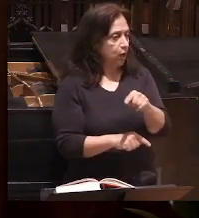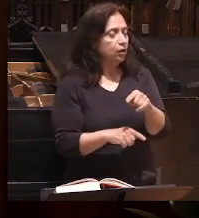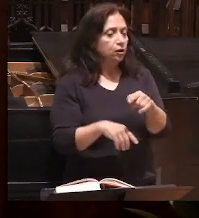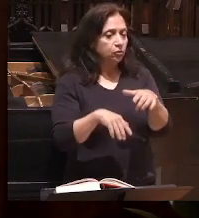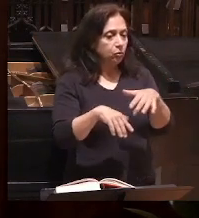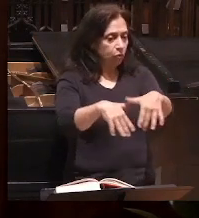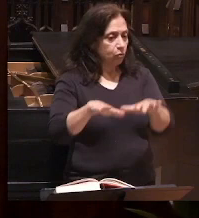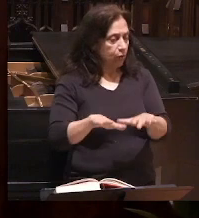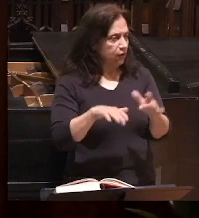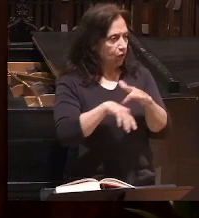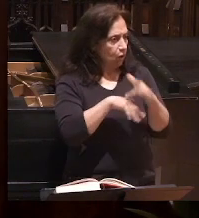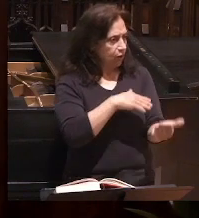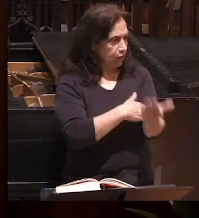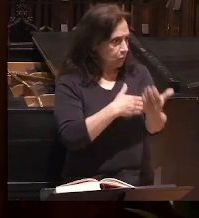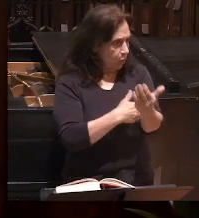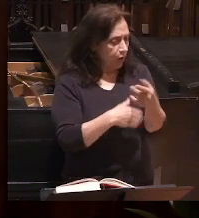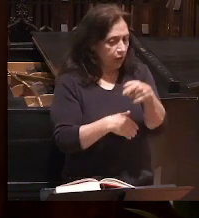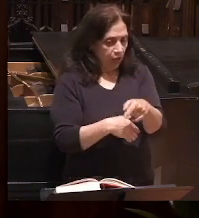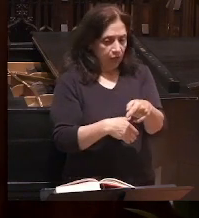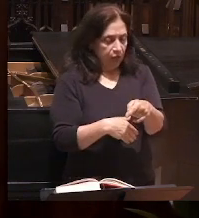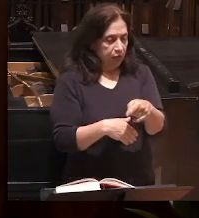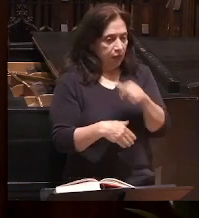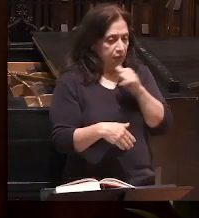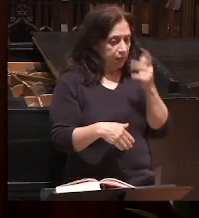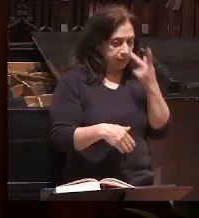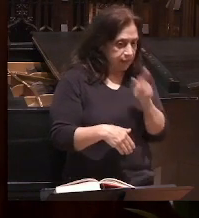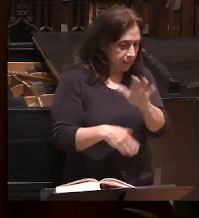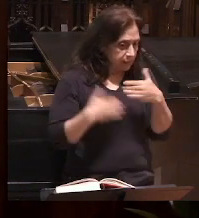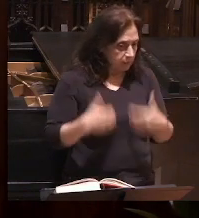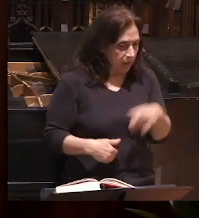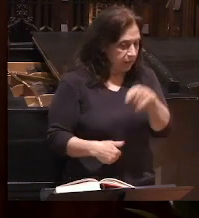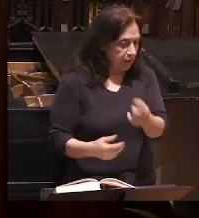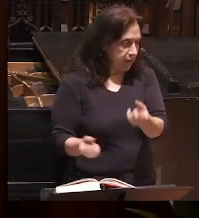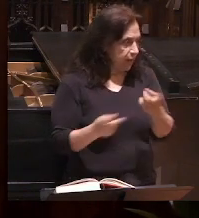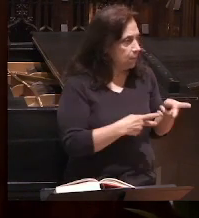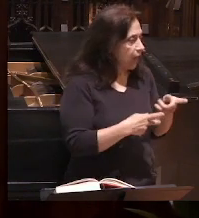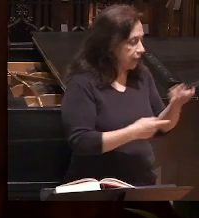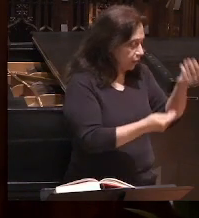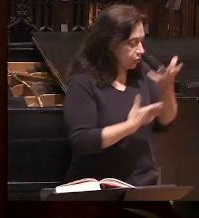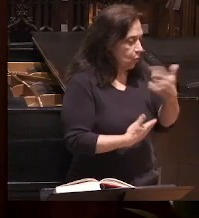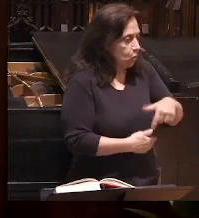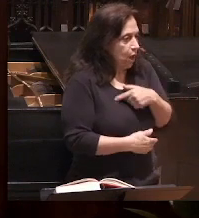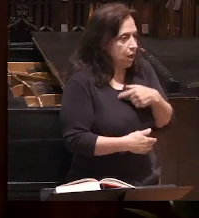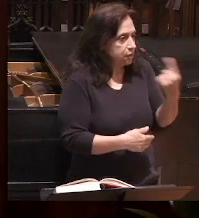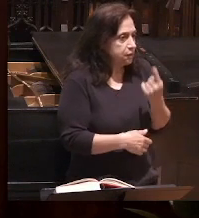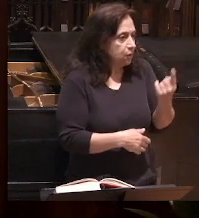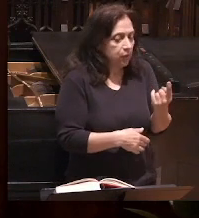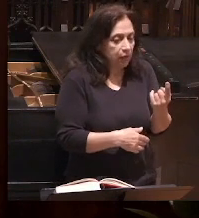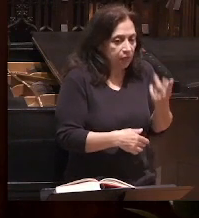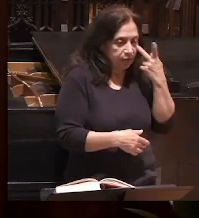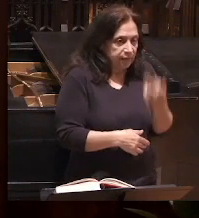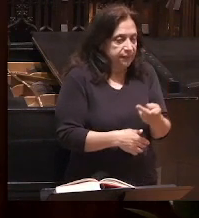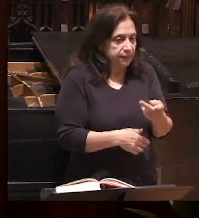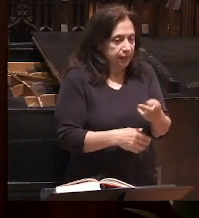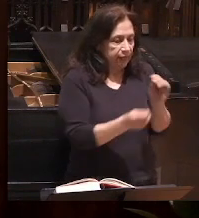early this morning, and when they did not find his body there, they came back and told us that they had indeed seen